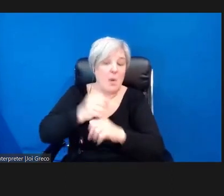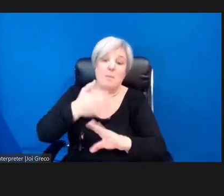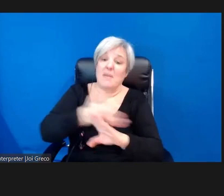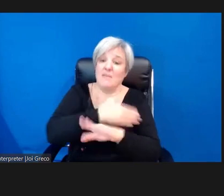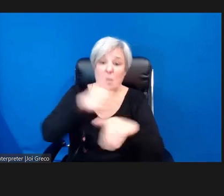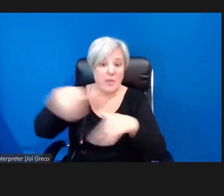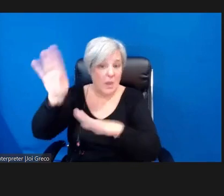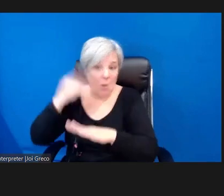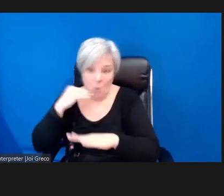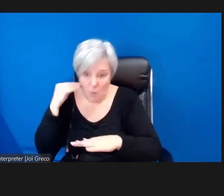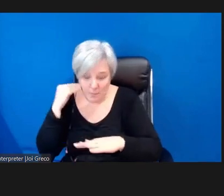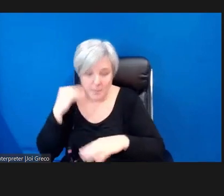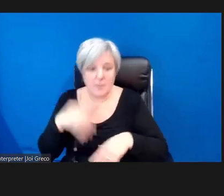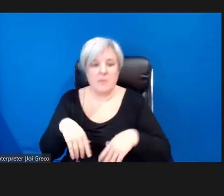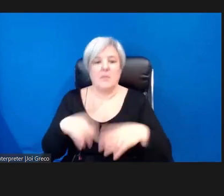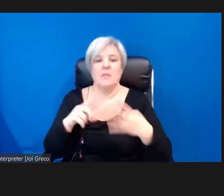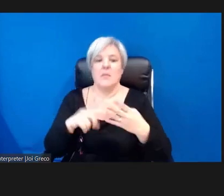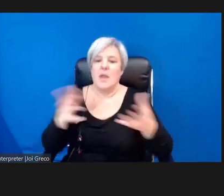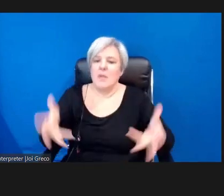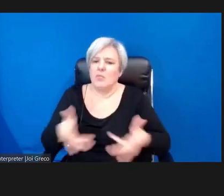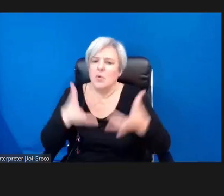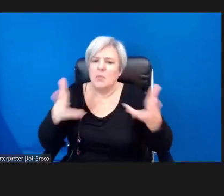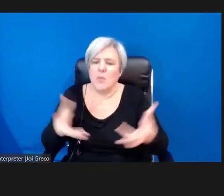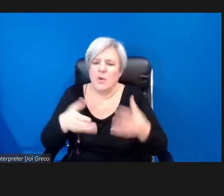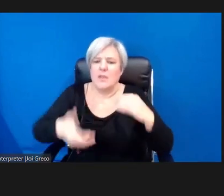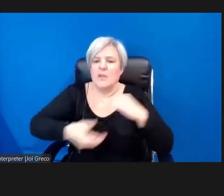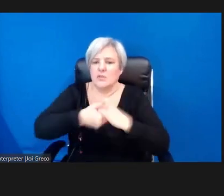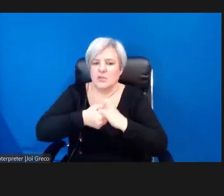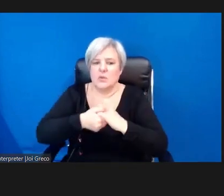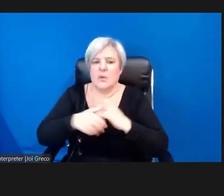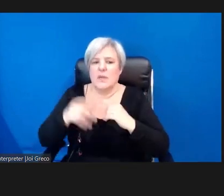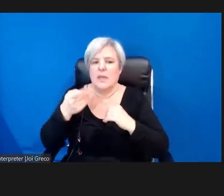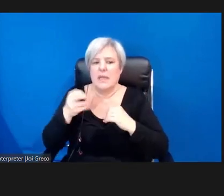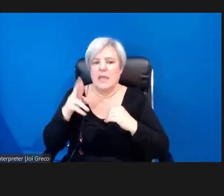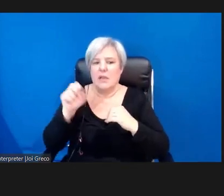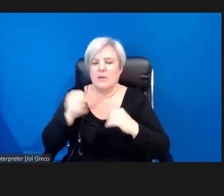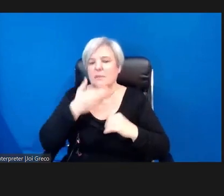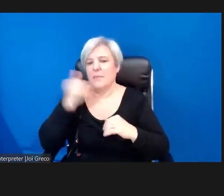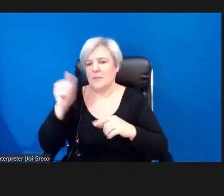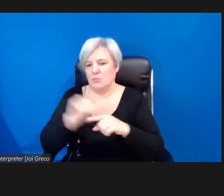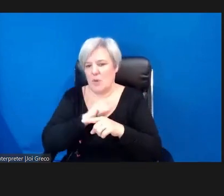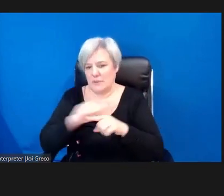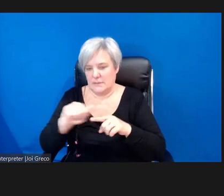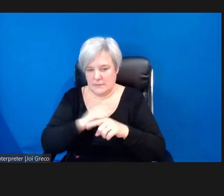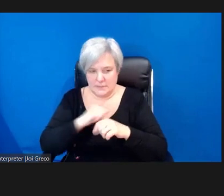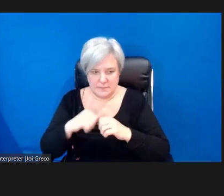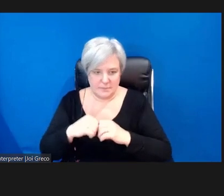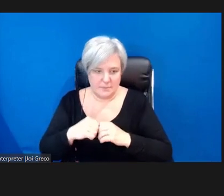EHDI PALs, and promoting the Joint Committee on Infant Hearing's best practices.